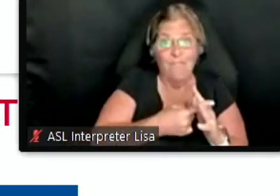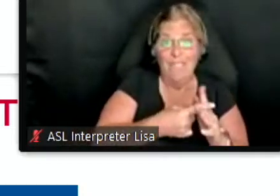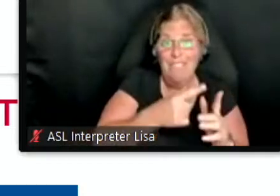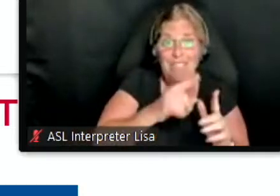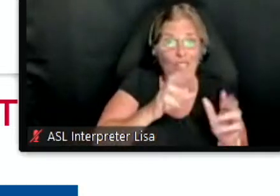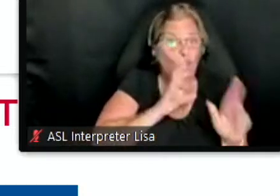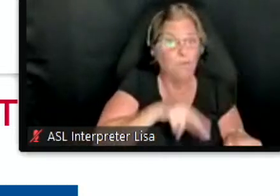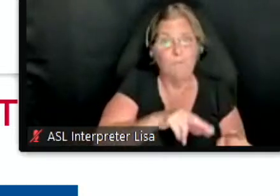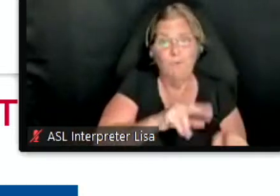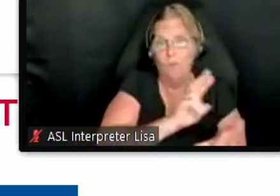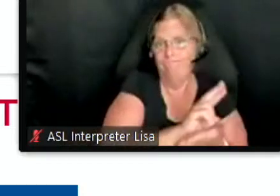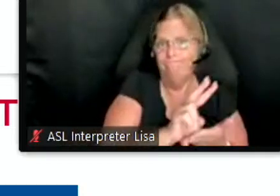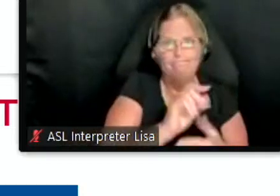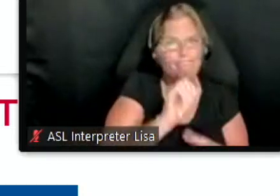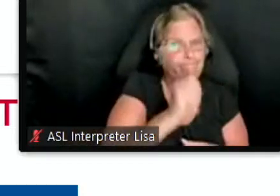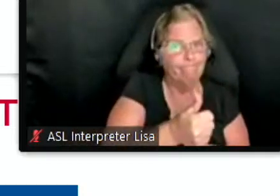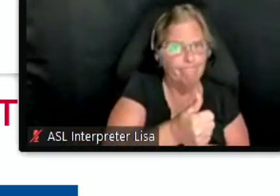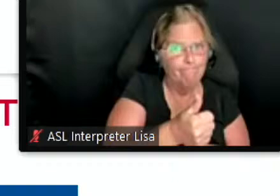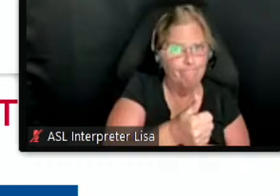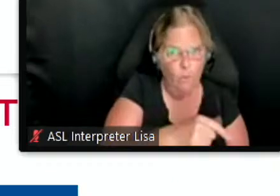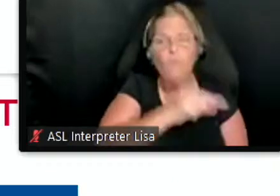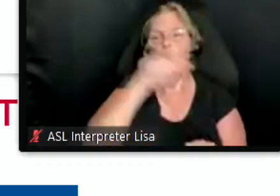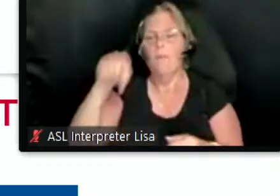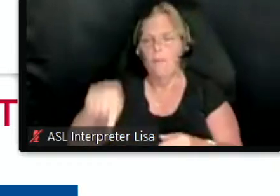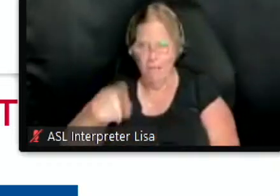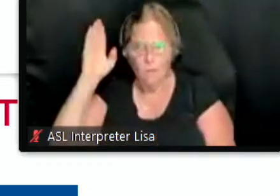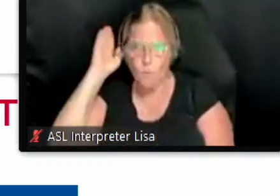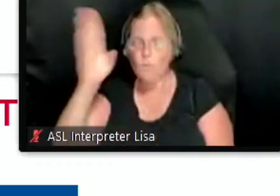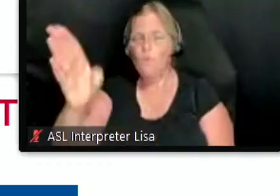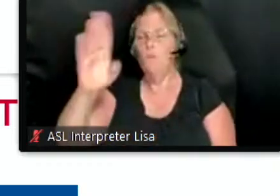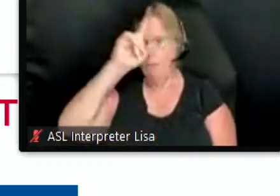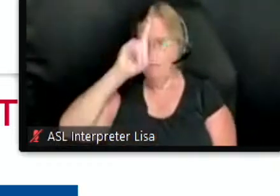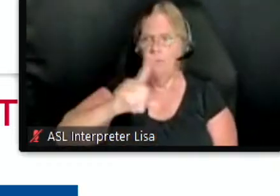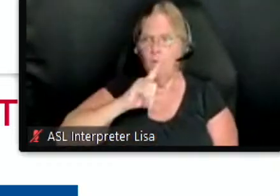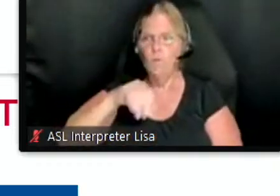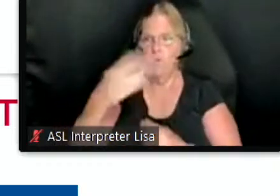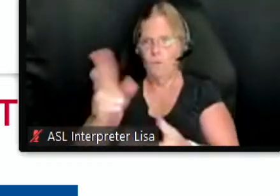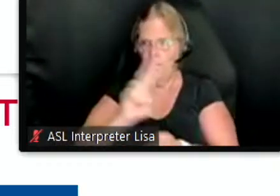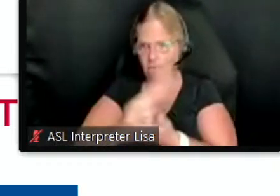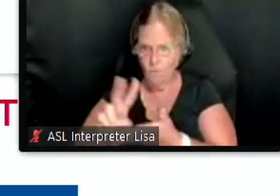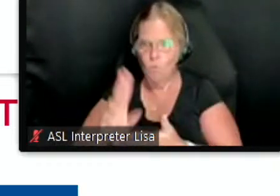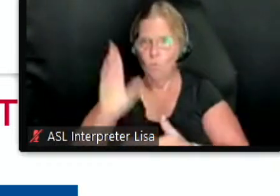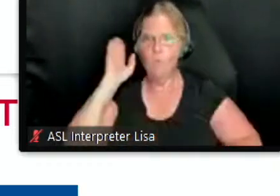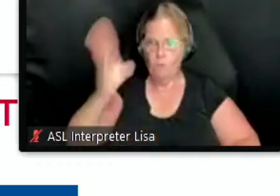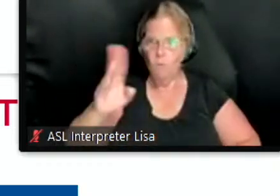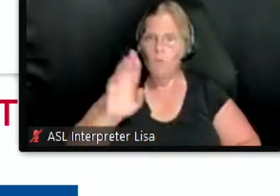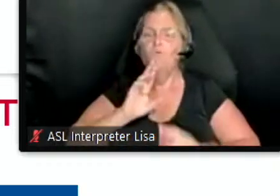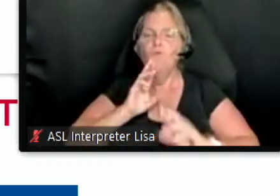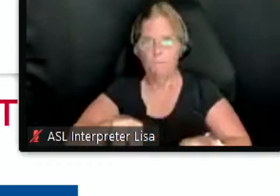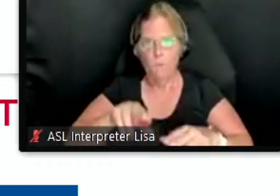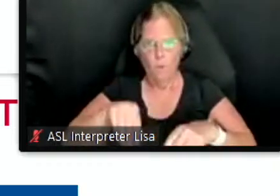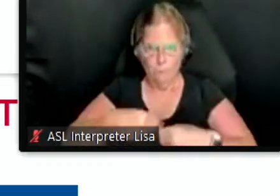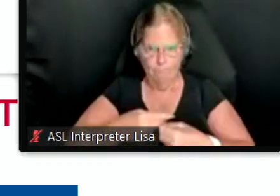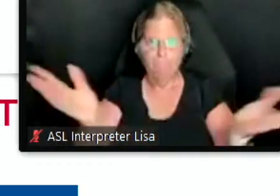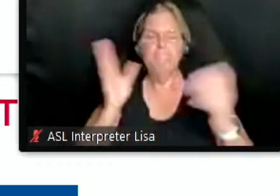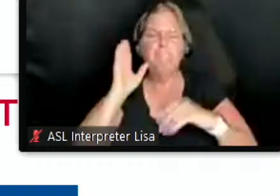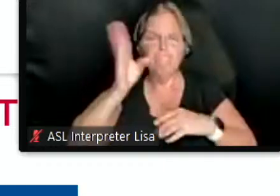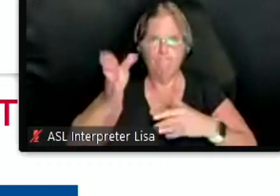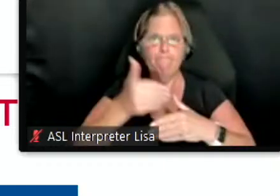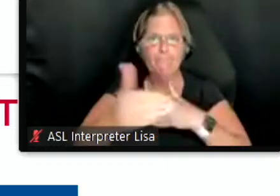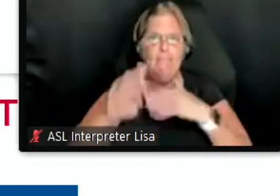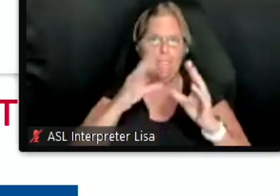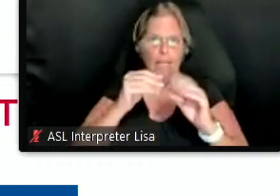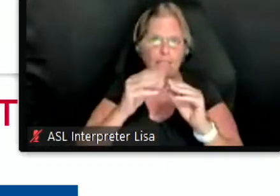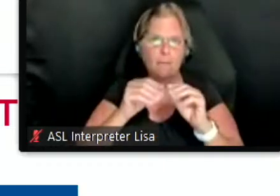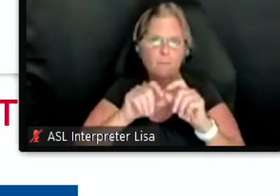we will ensure that we do so. We have begun to write the report, and like I said, we'll show you the outline next meeting.